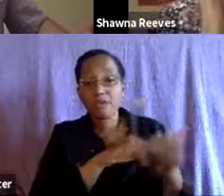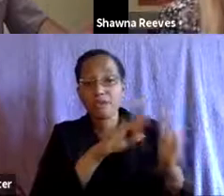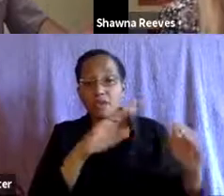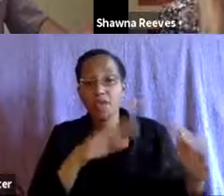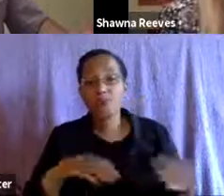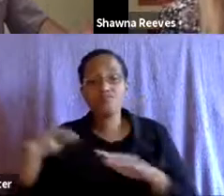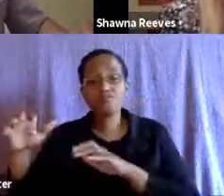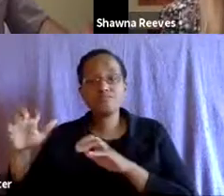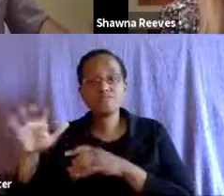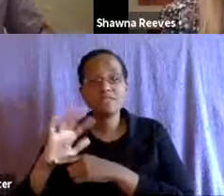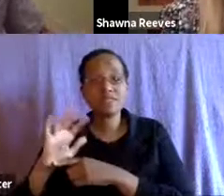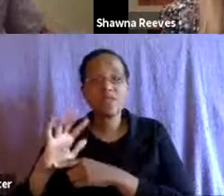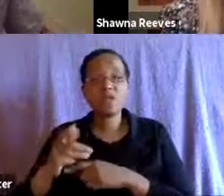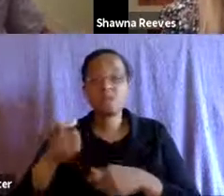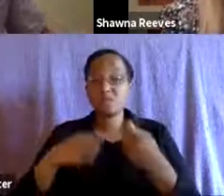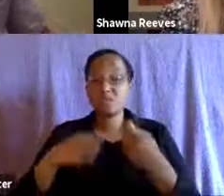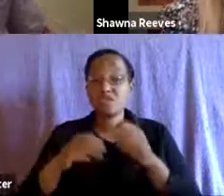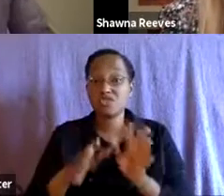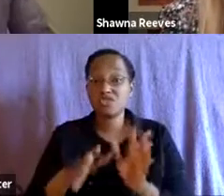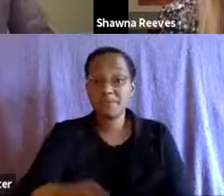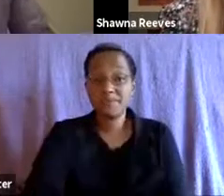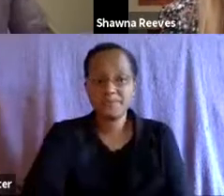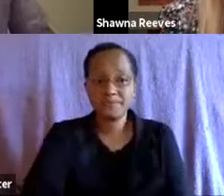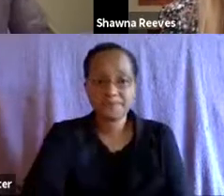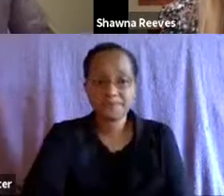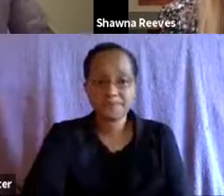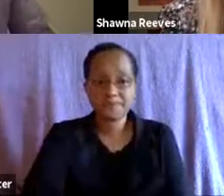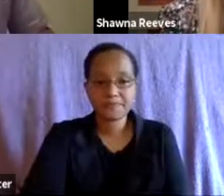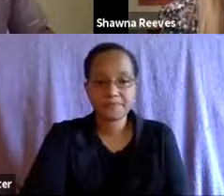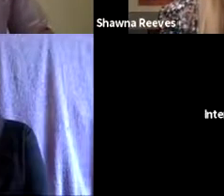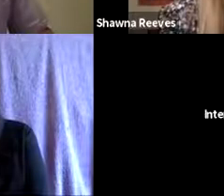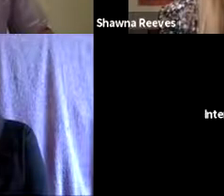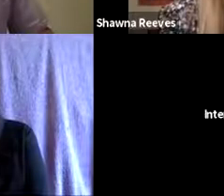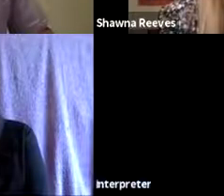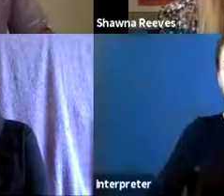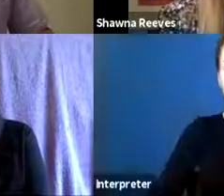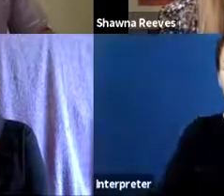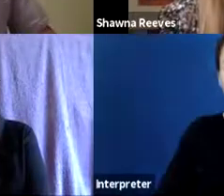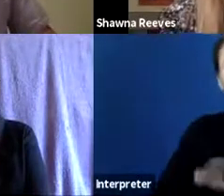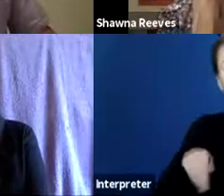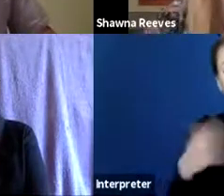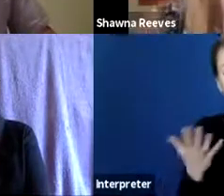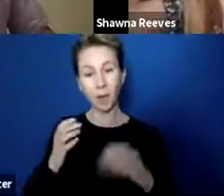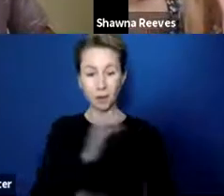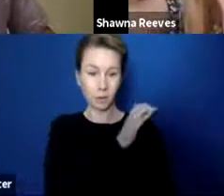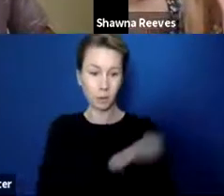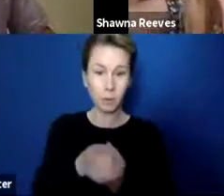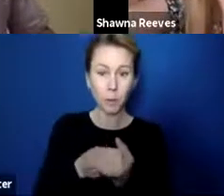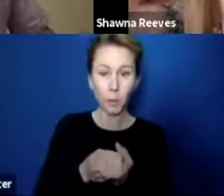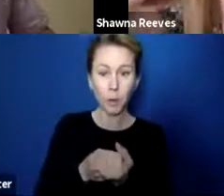isolation, suffering because there's no adequate psychosocial supports anyway in the nursing home.